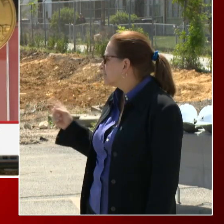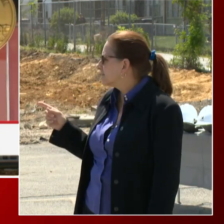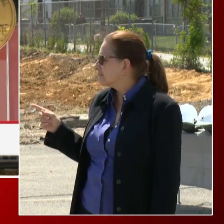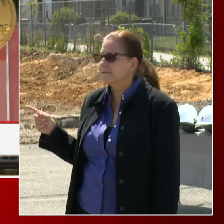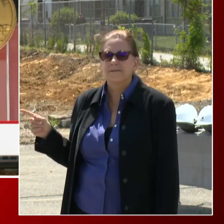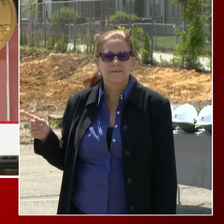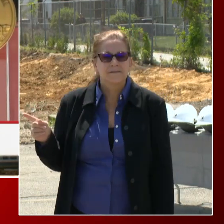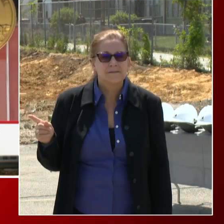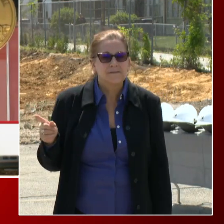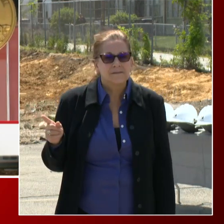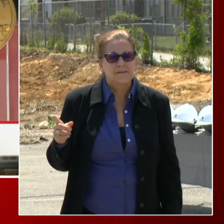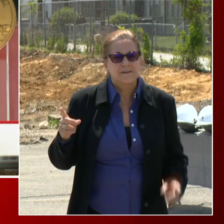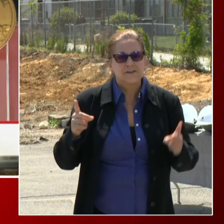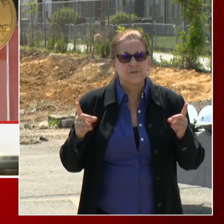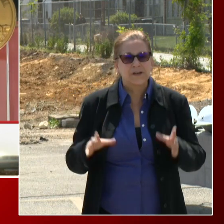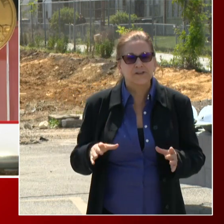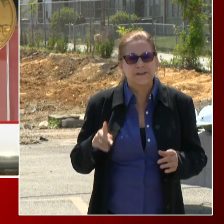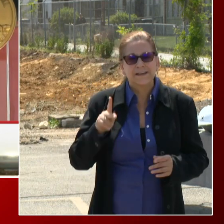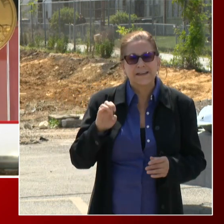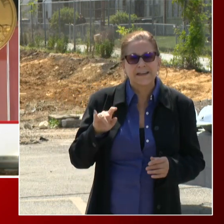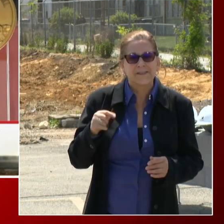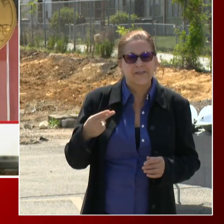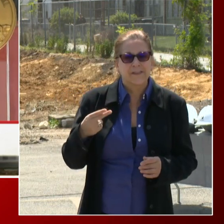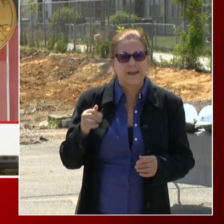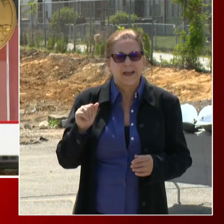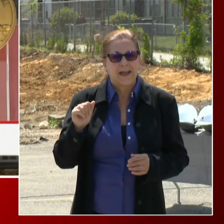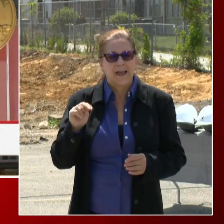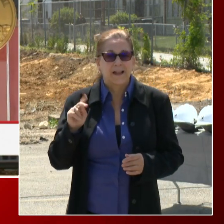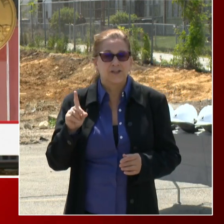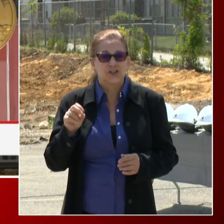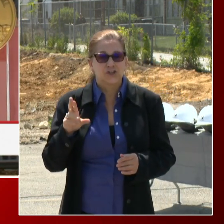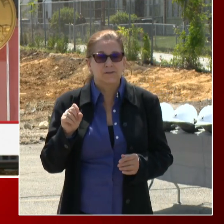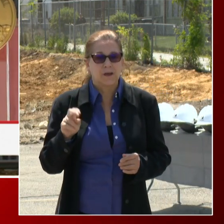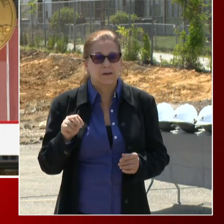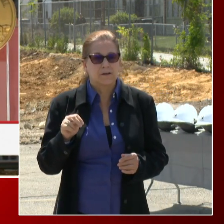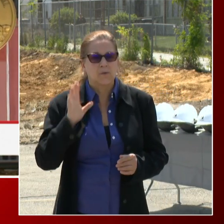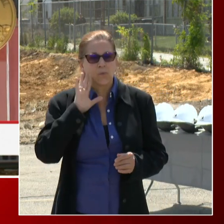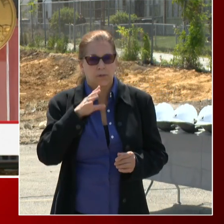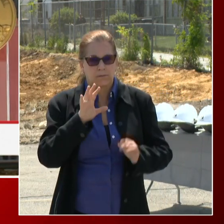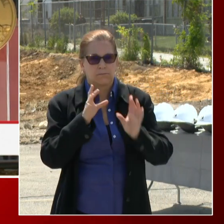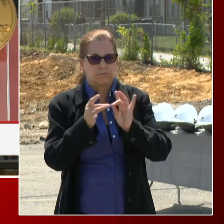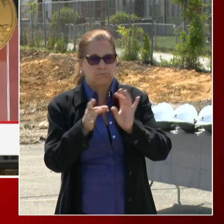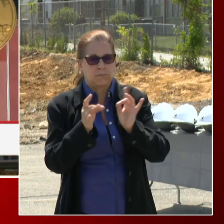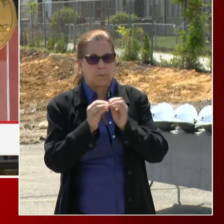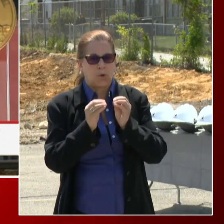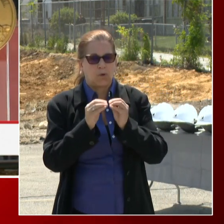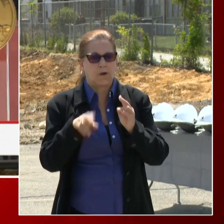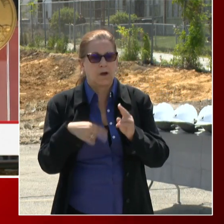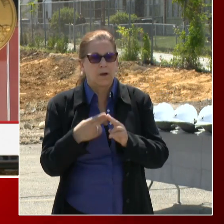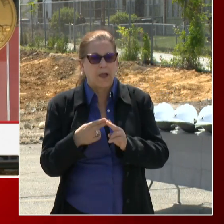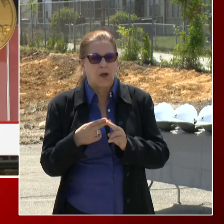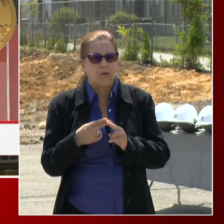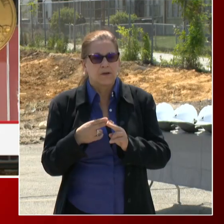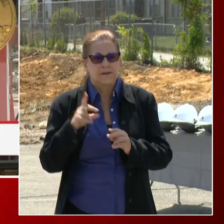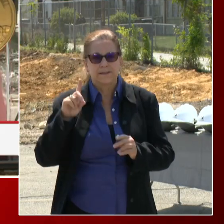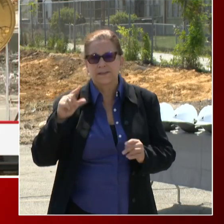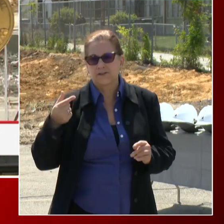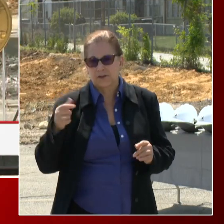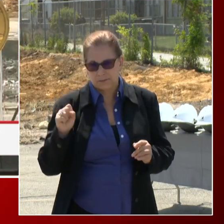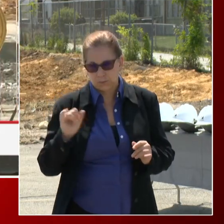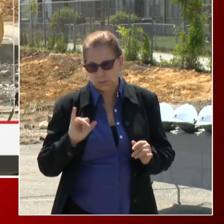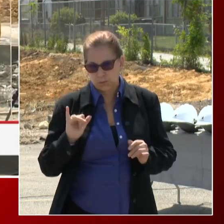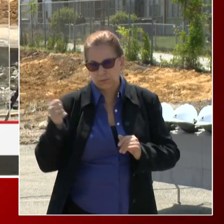Director Keith Anderson, who's going to tell you a little bit about DGS's move. Thank